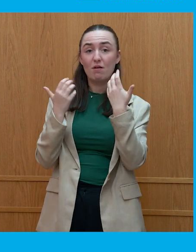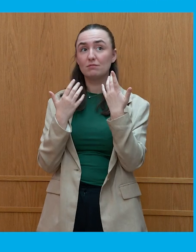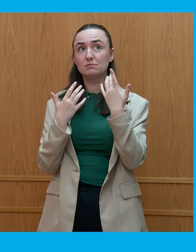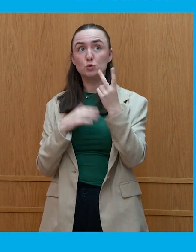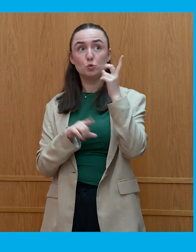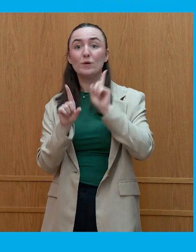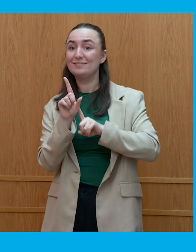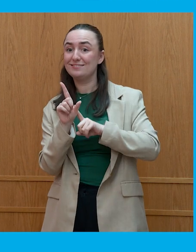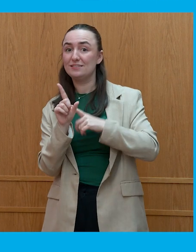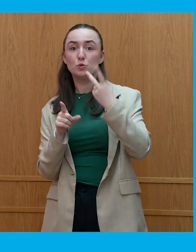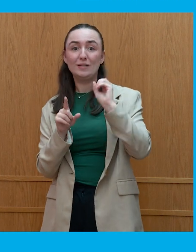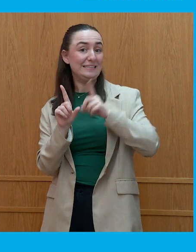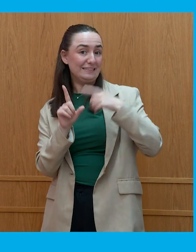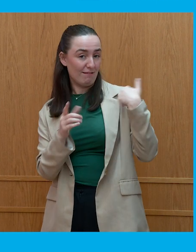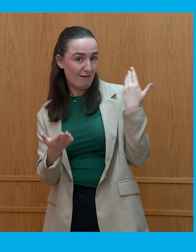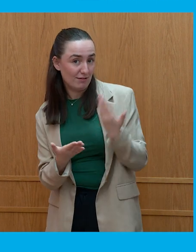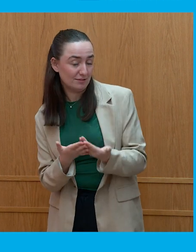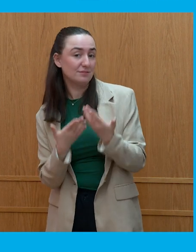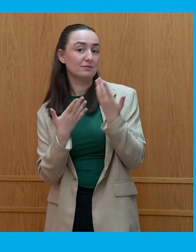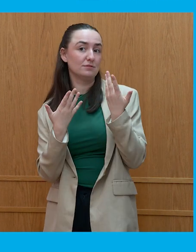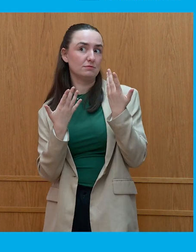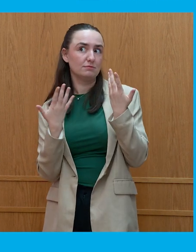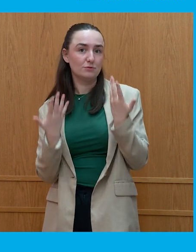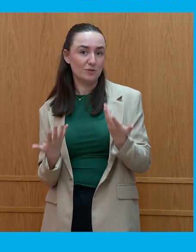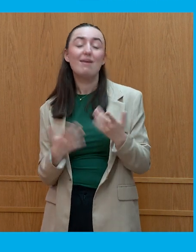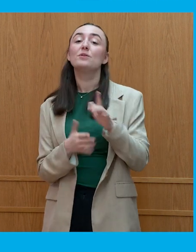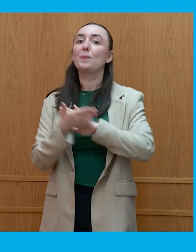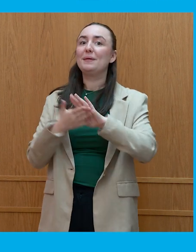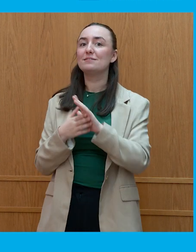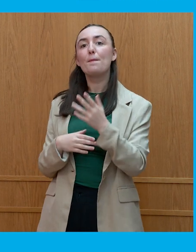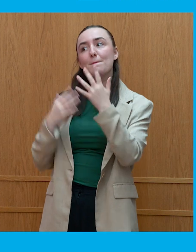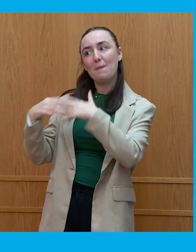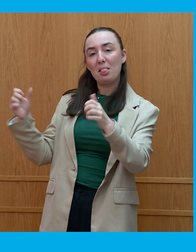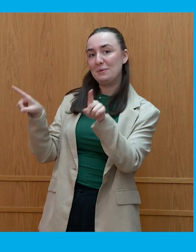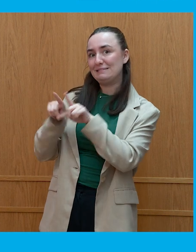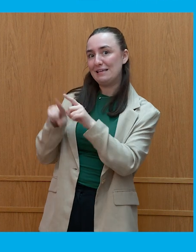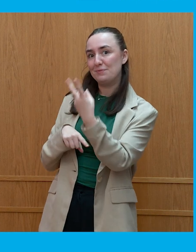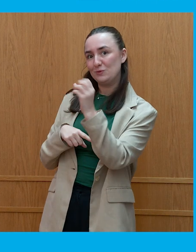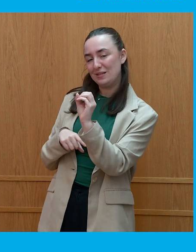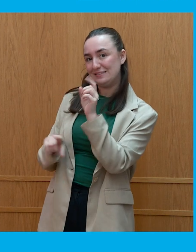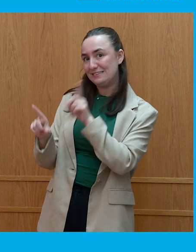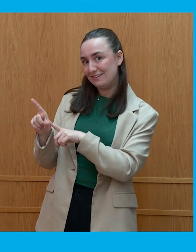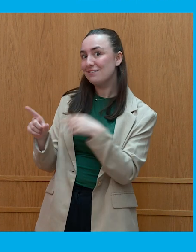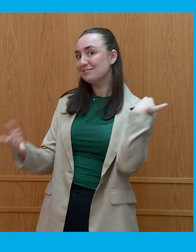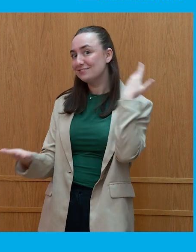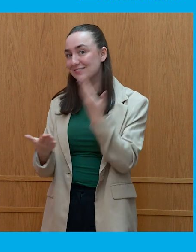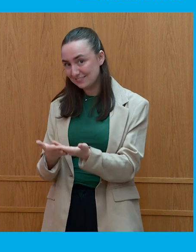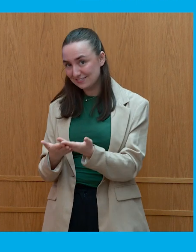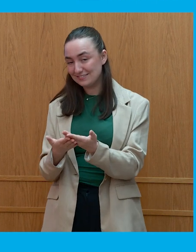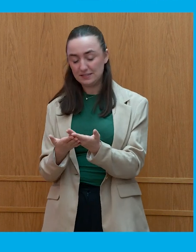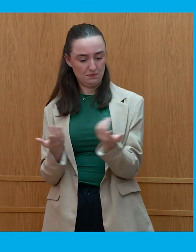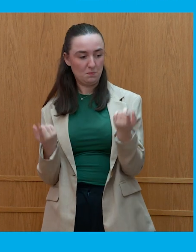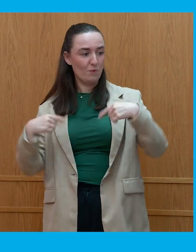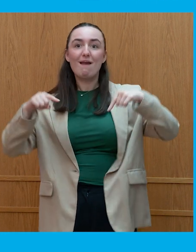are discussing the Parliament 20 years on. And of course, that building, this building, is, you know, at the heart of